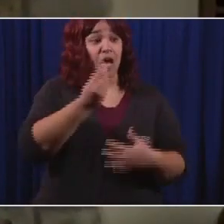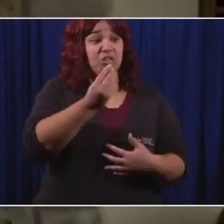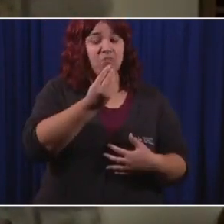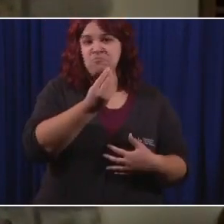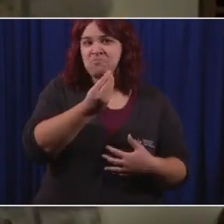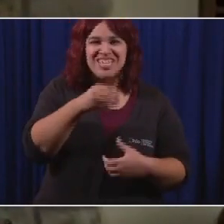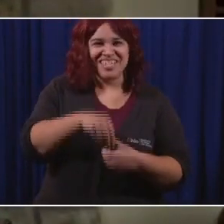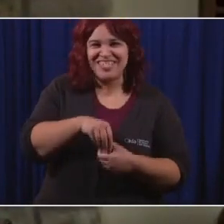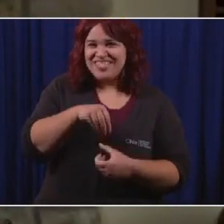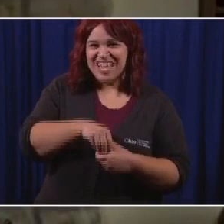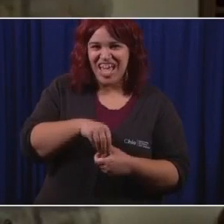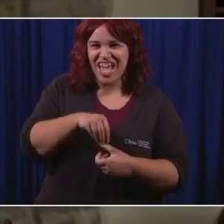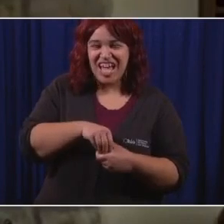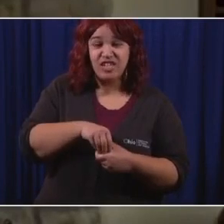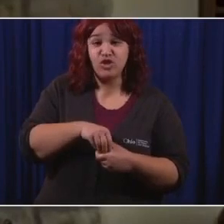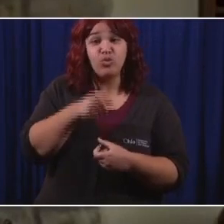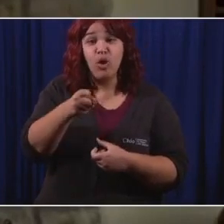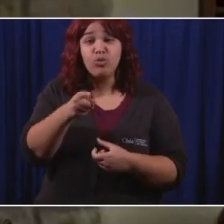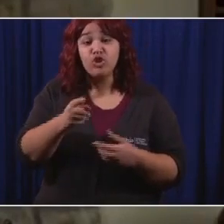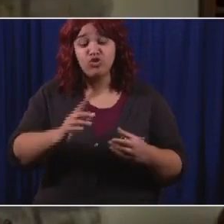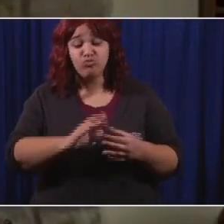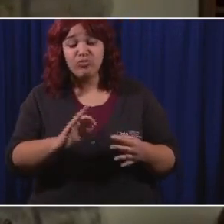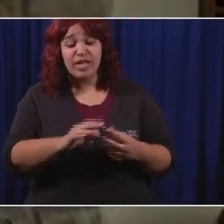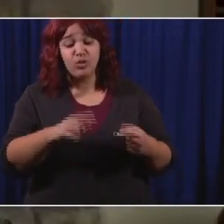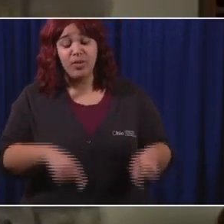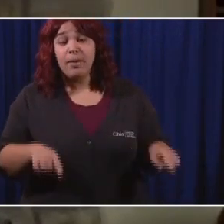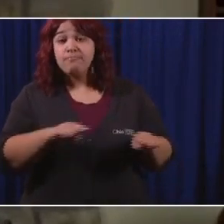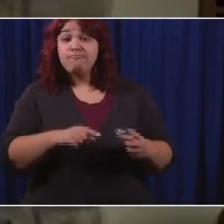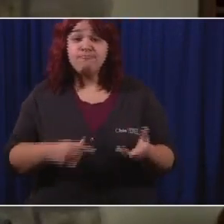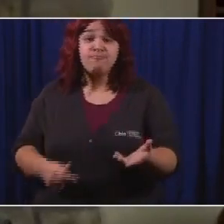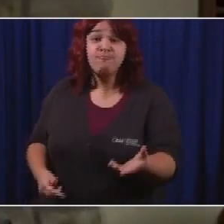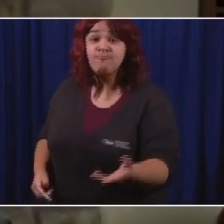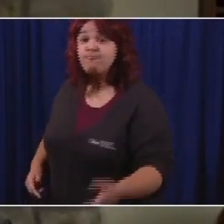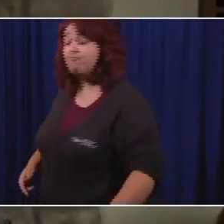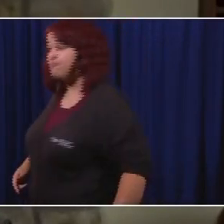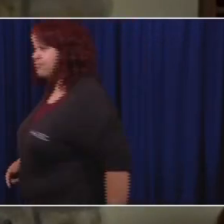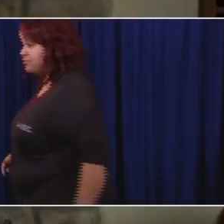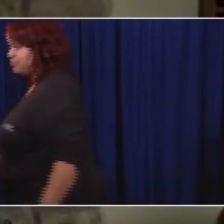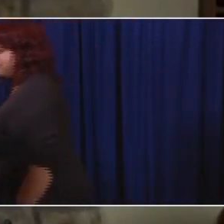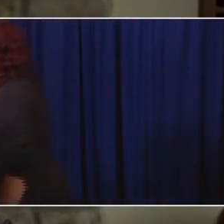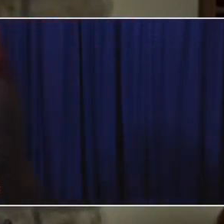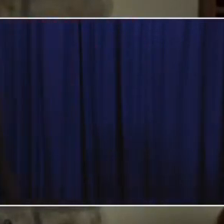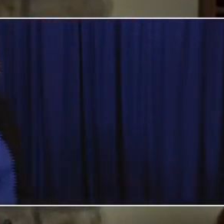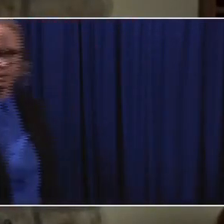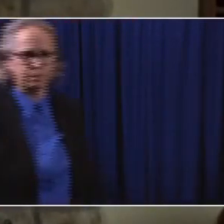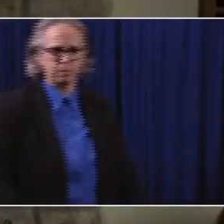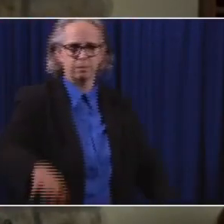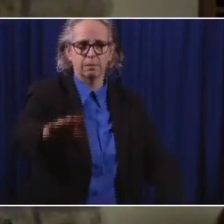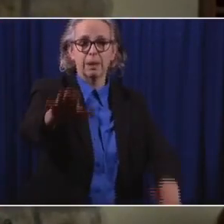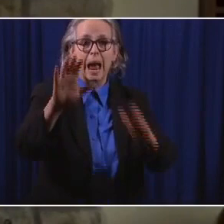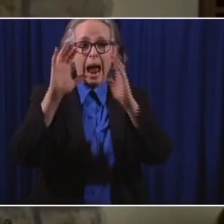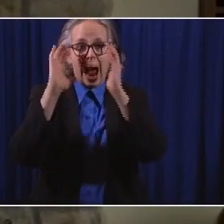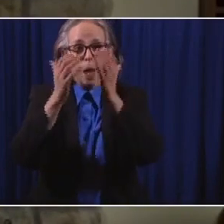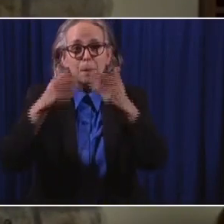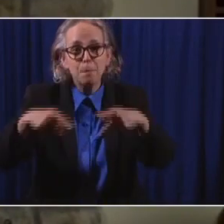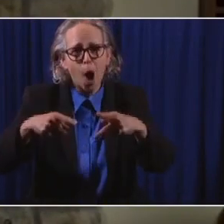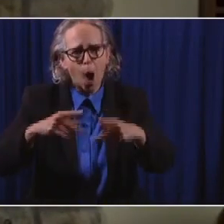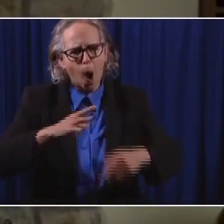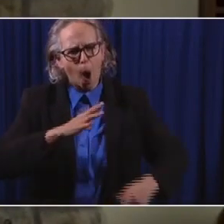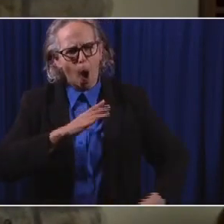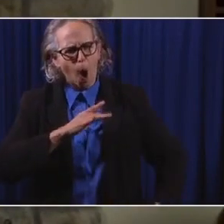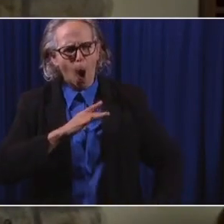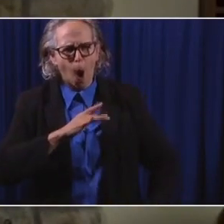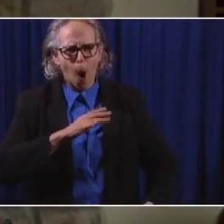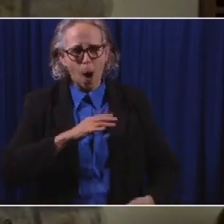but they make no sense this year. Let's save it till next year. That's not what anybody wants to hear, but look, Thanksgiving's got to